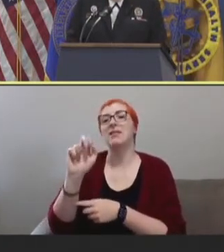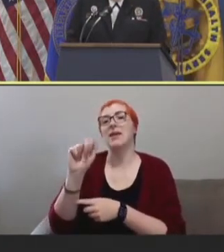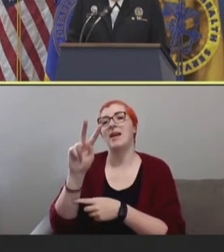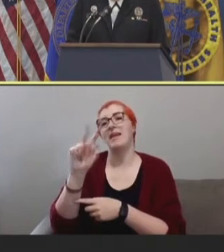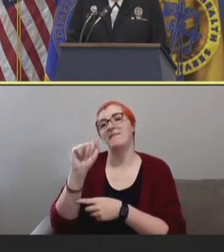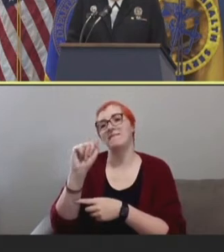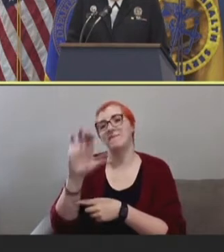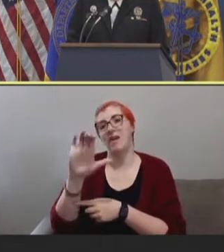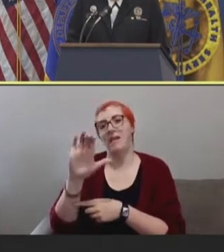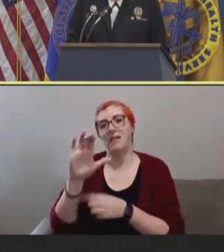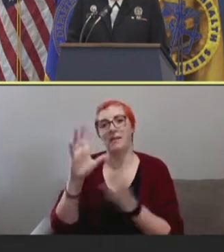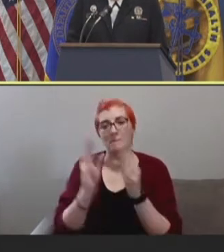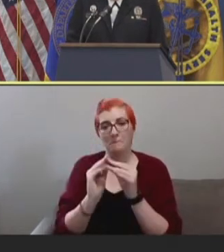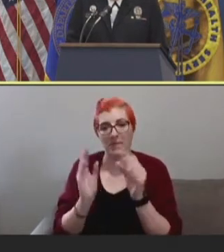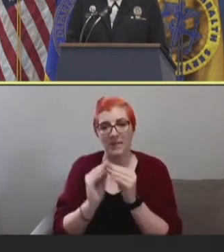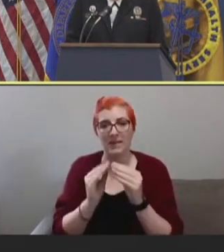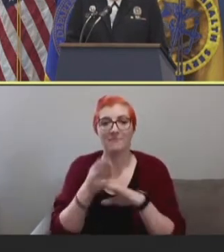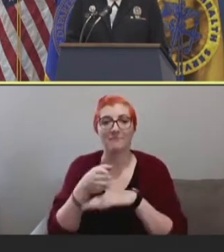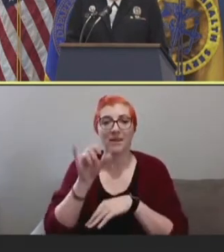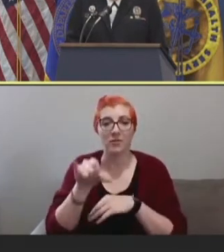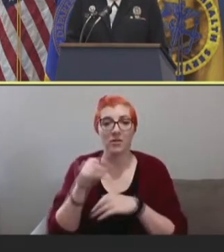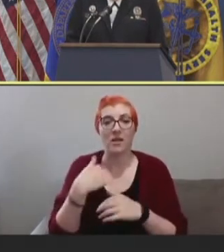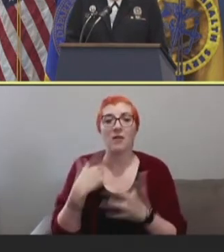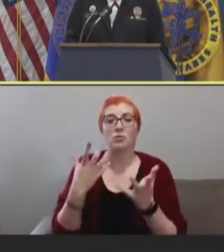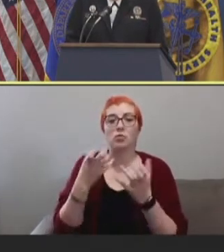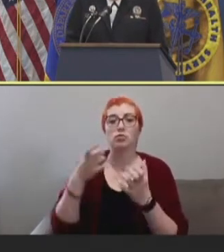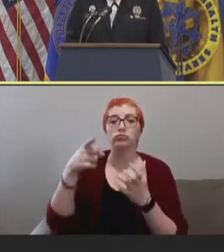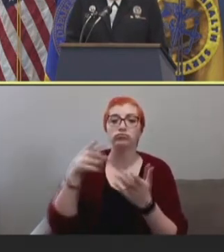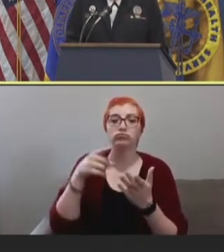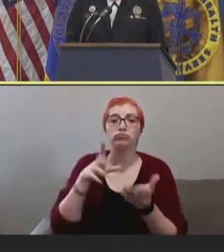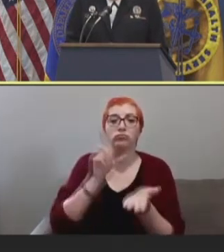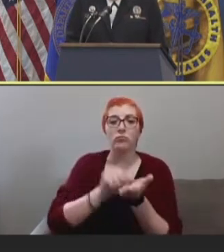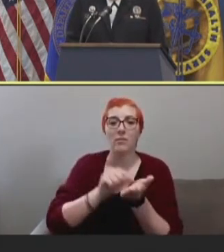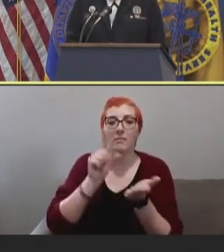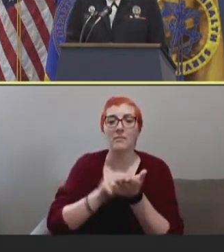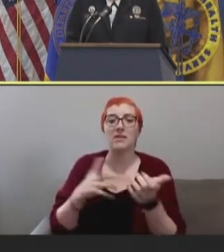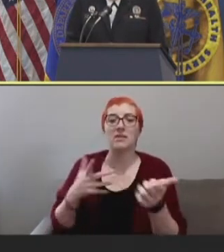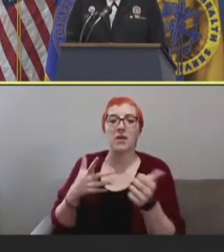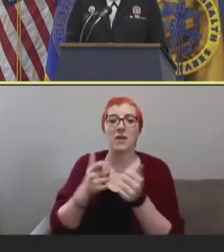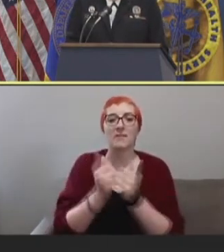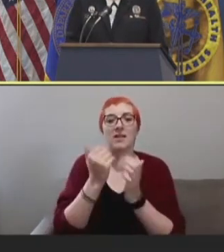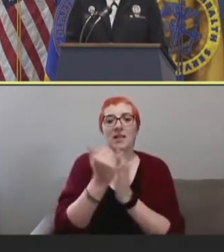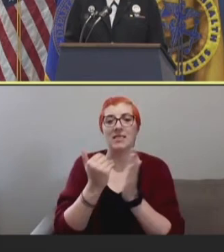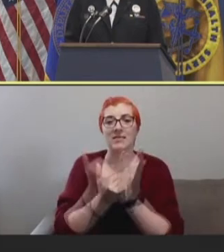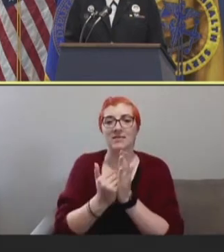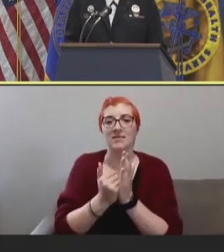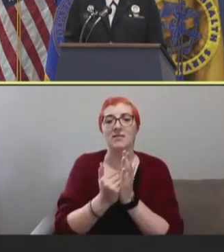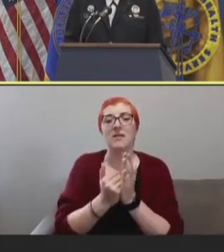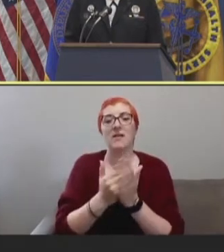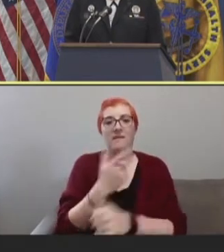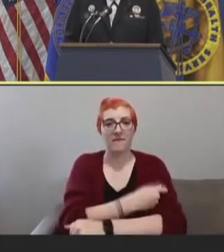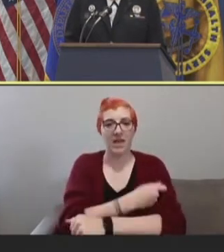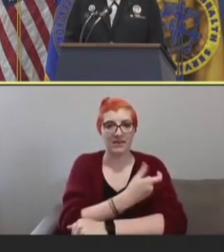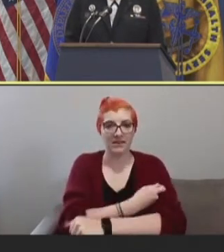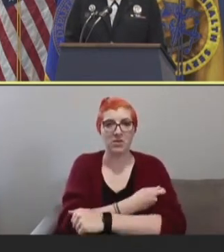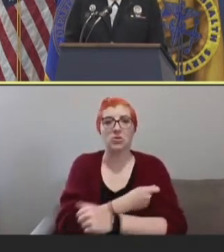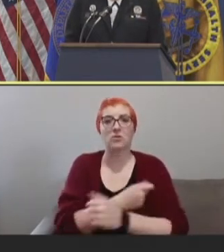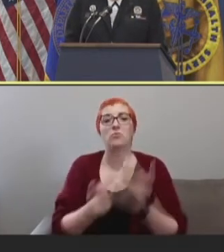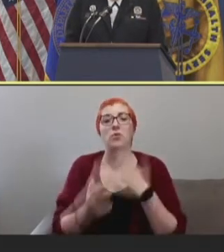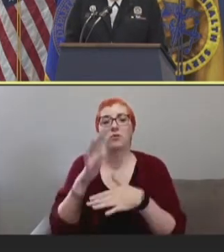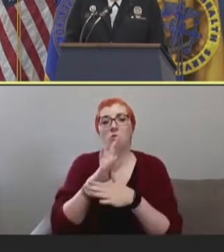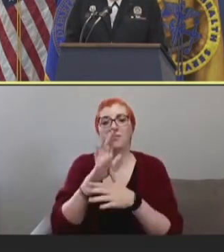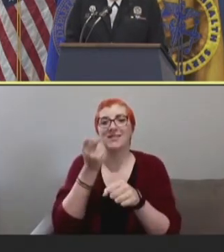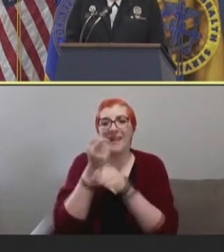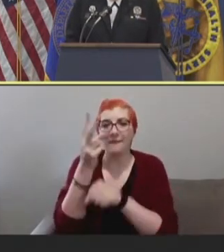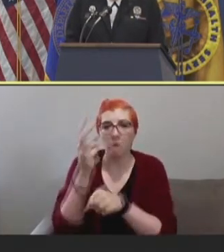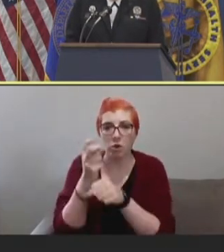NVAC approves this report, I charge NVAC with publishing an updated list of vaccination innovation priorities every 2 years to adjust